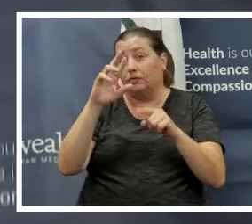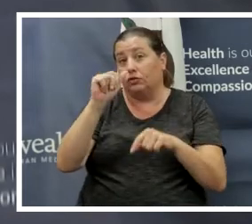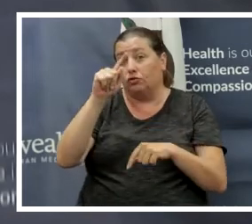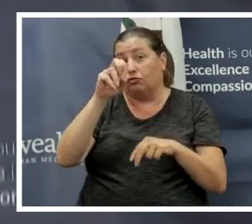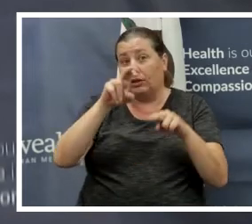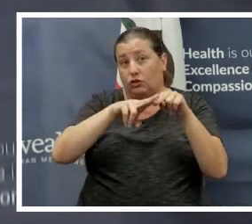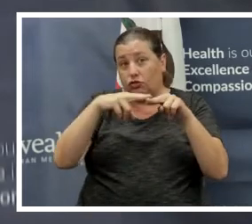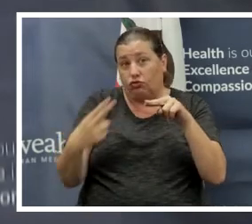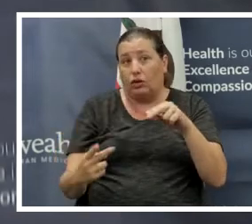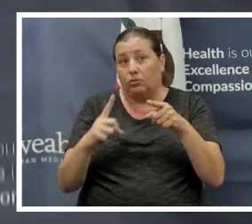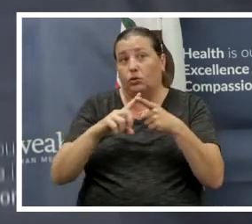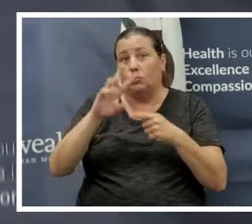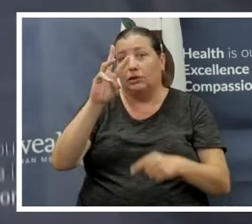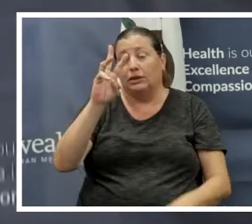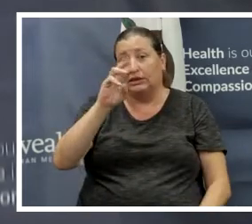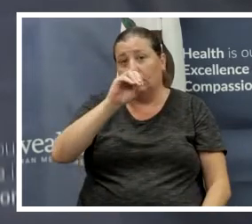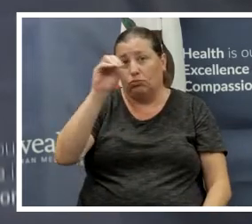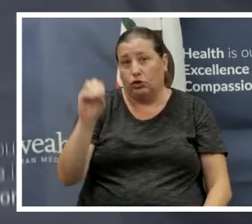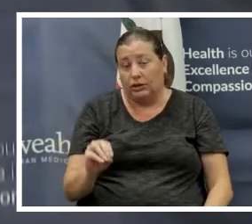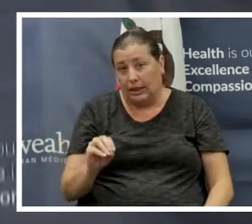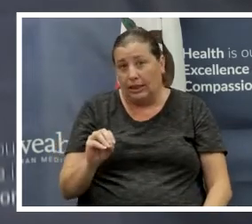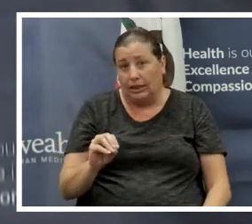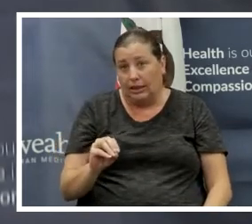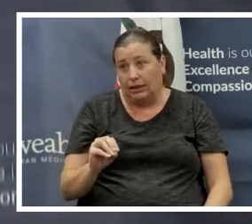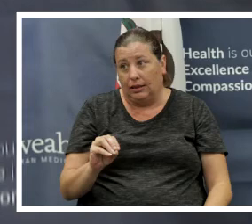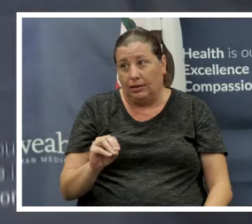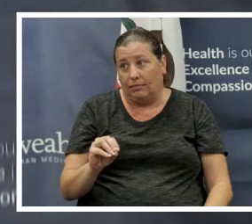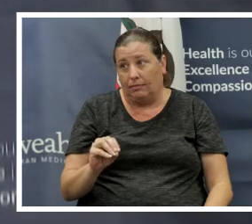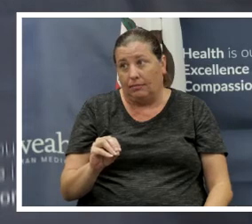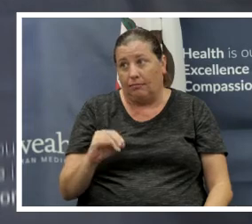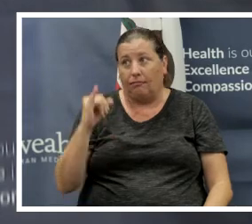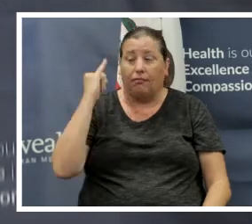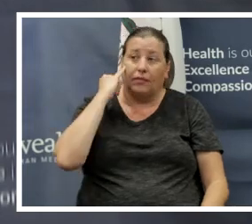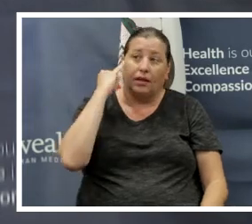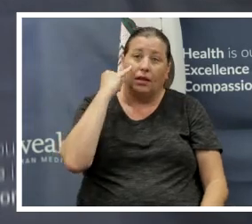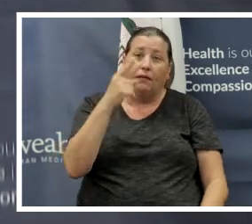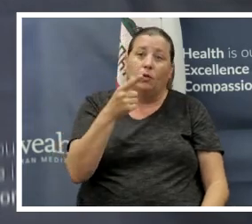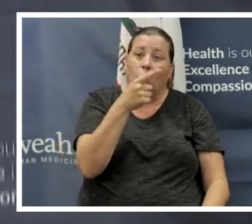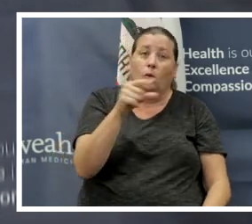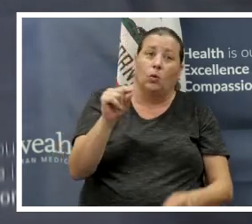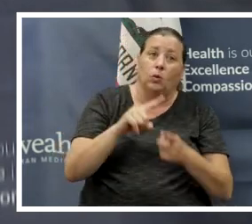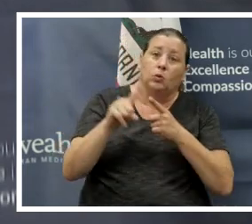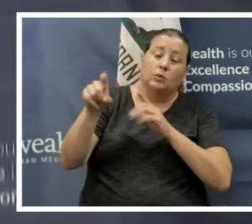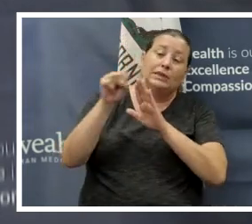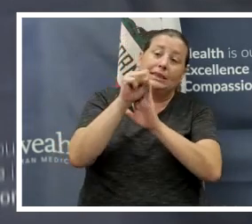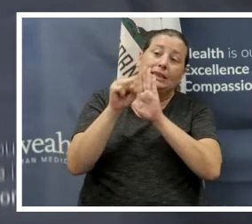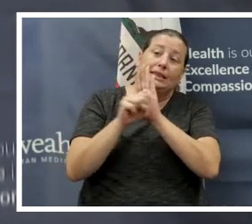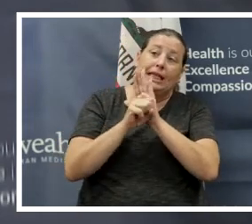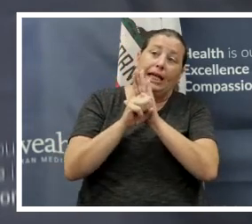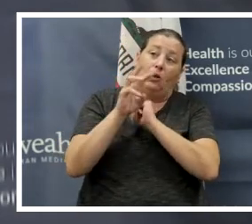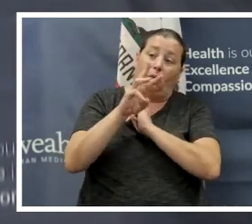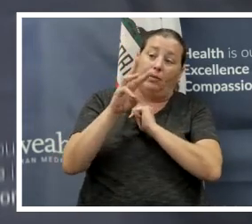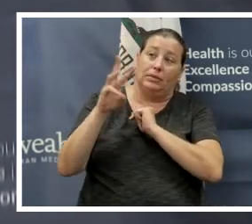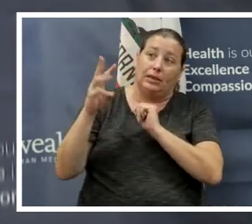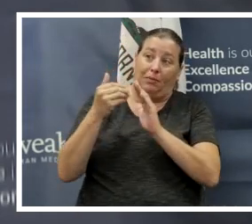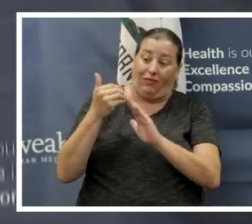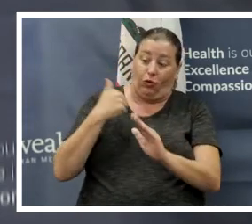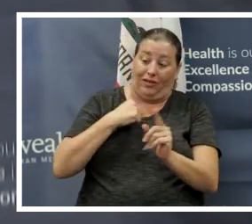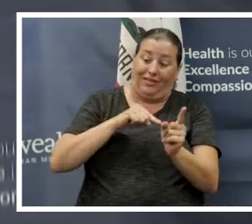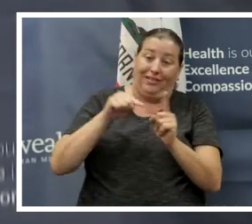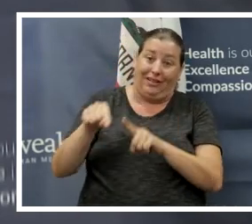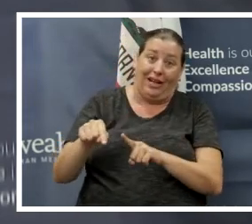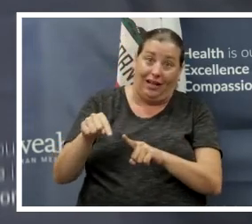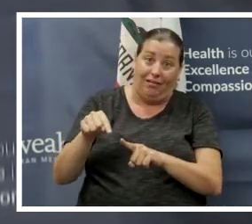6%, and it has been there. So if you go to the state website, which I did just before I came here, it